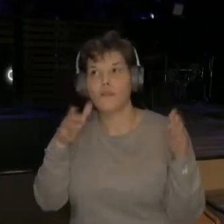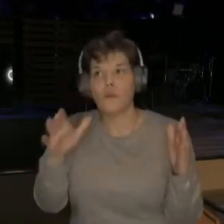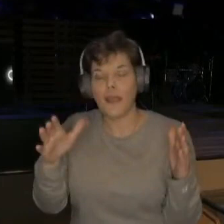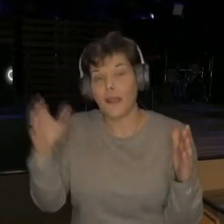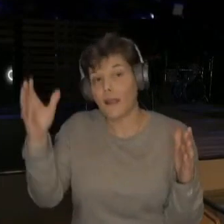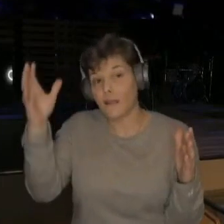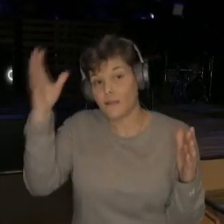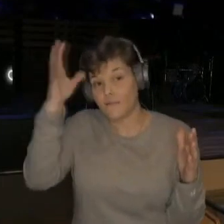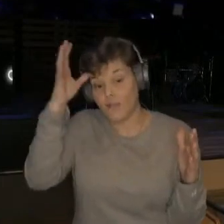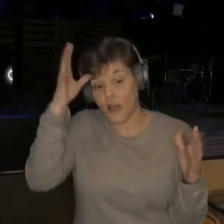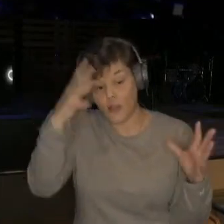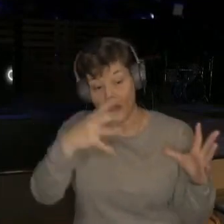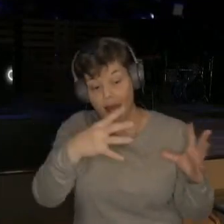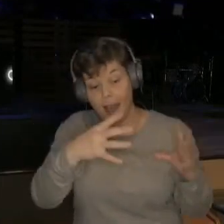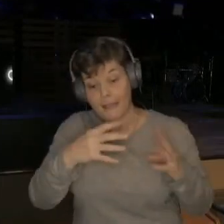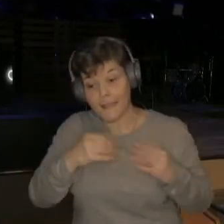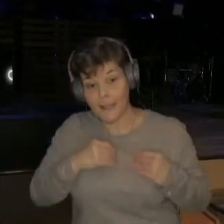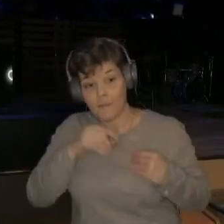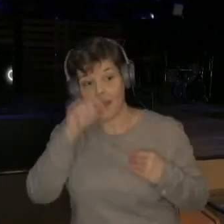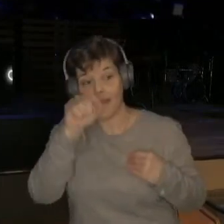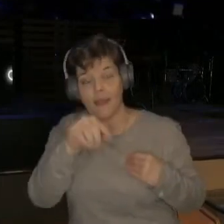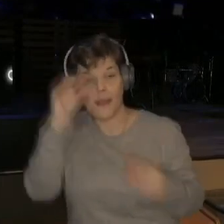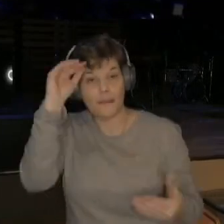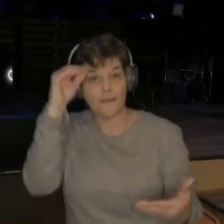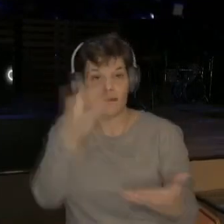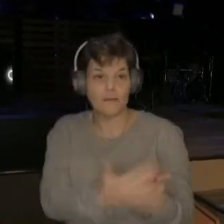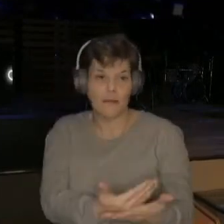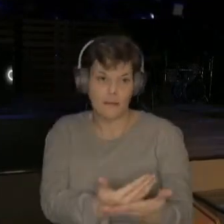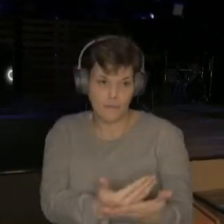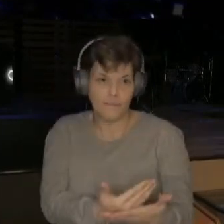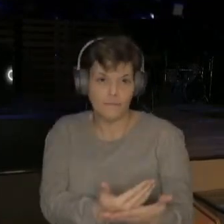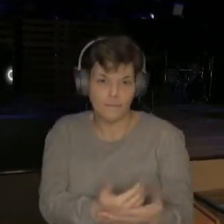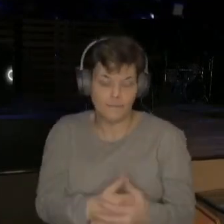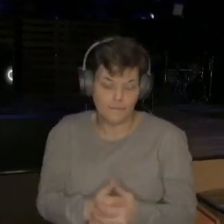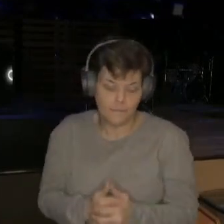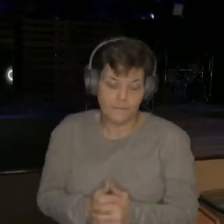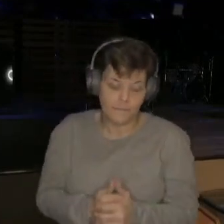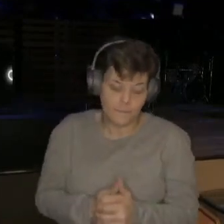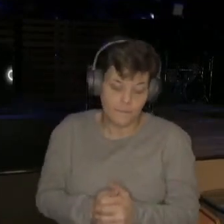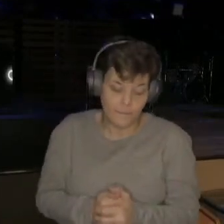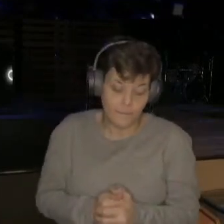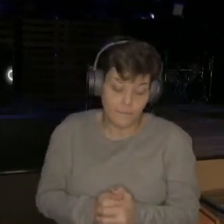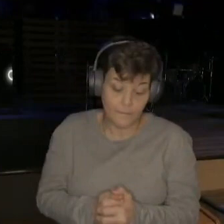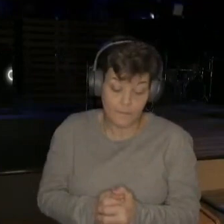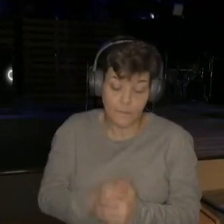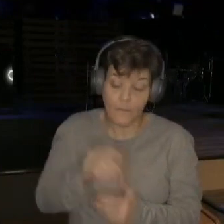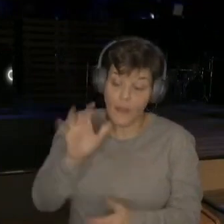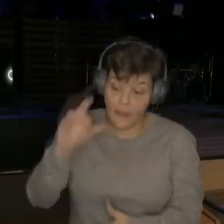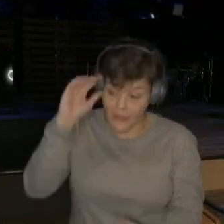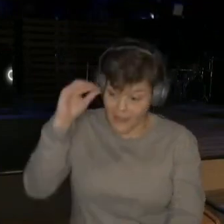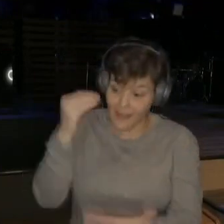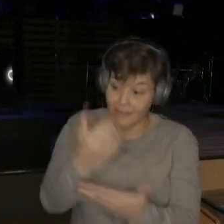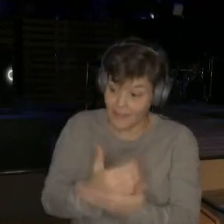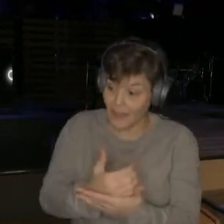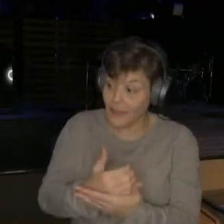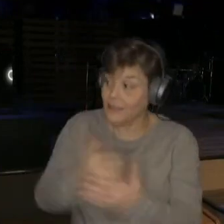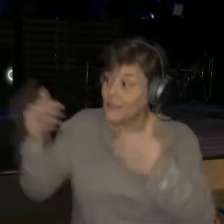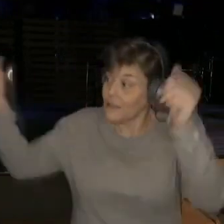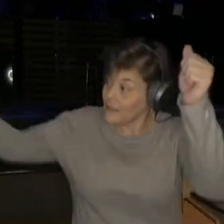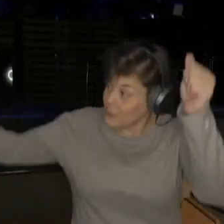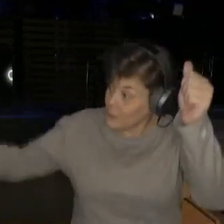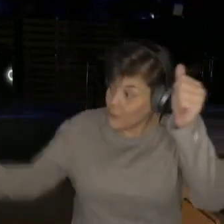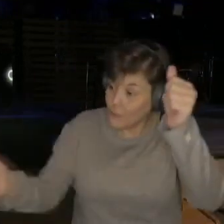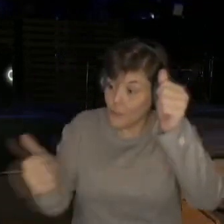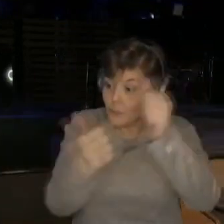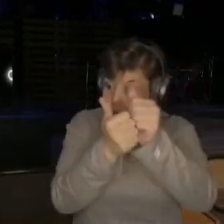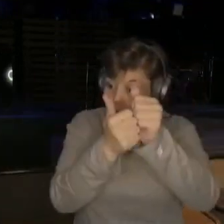accepts the son when he returns. The son had changed from the prodigal to the penitent son.